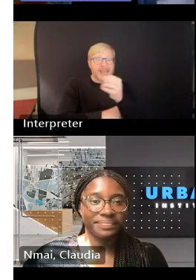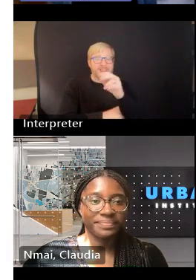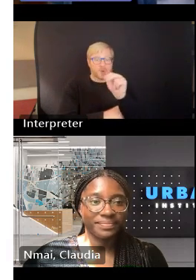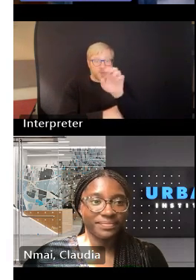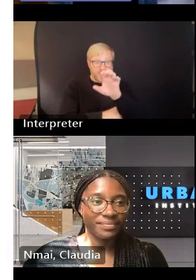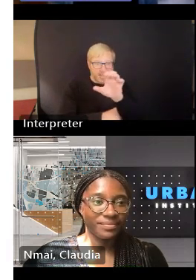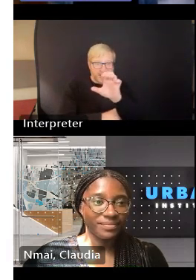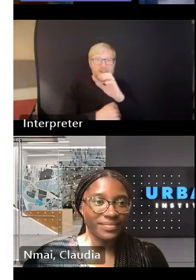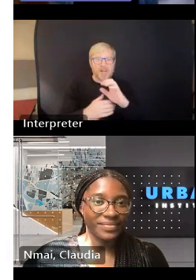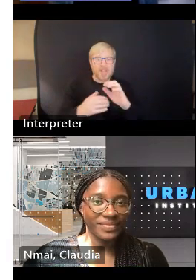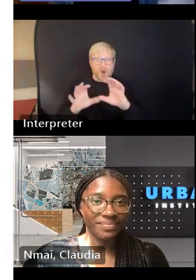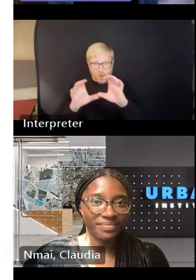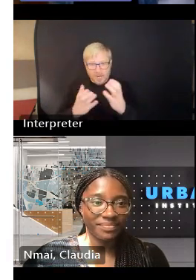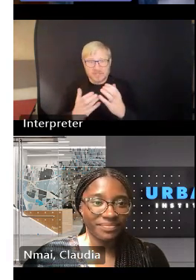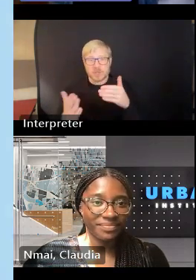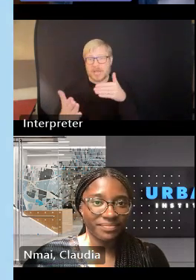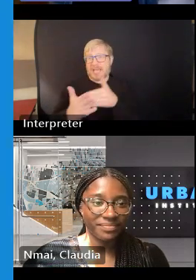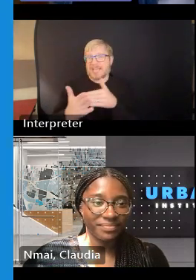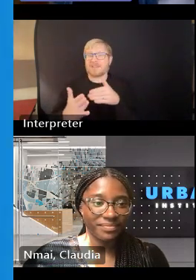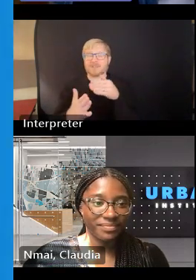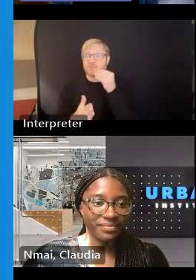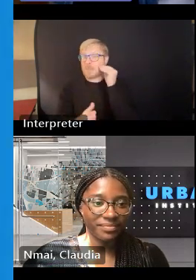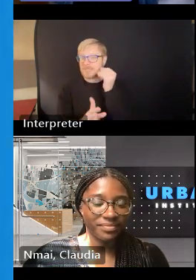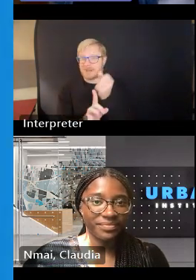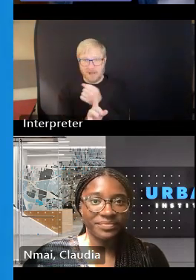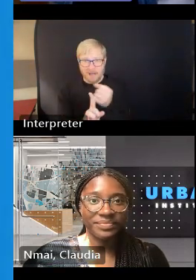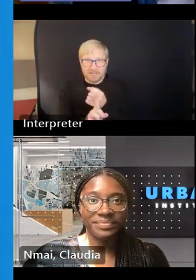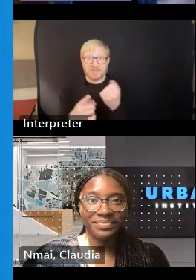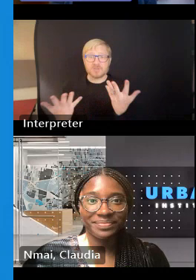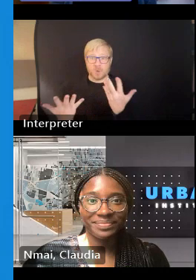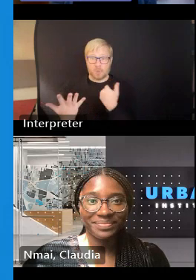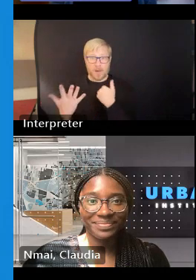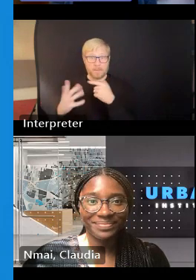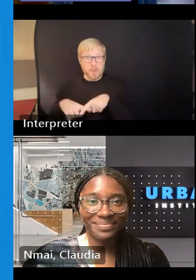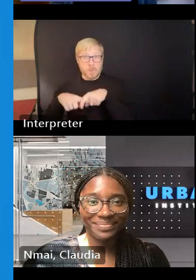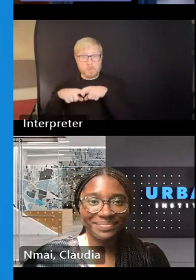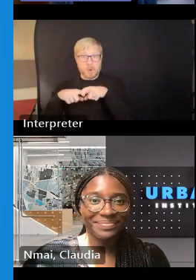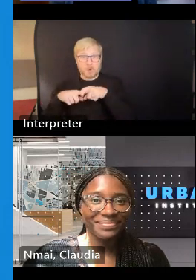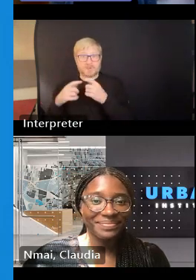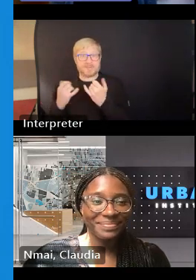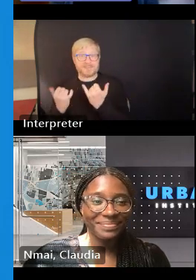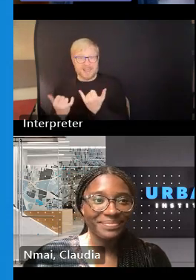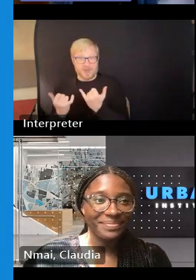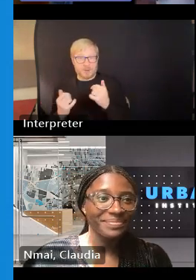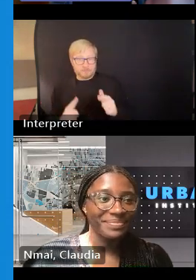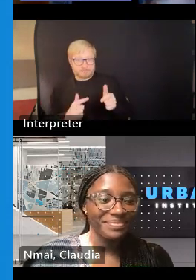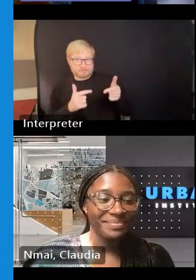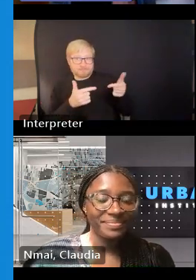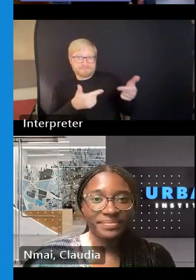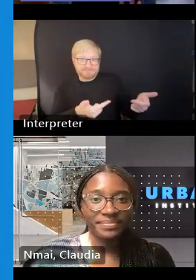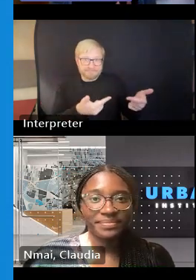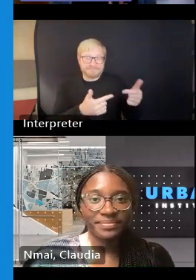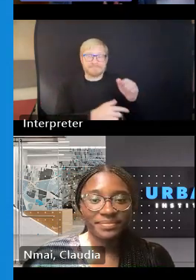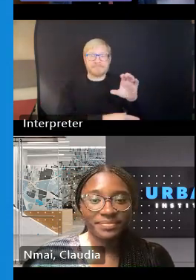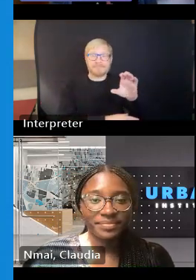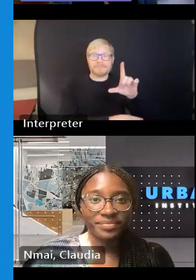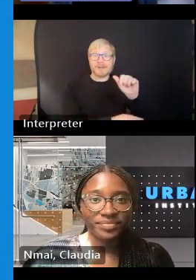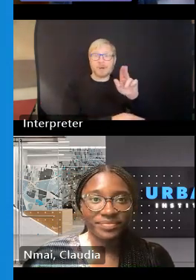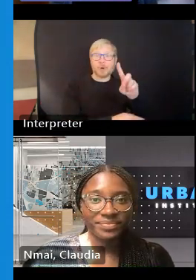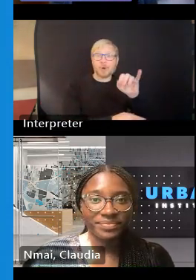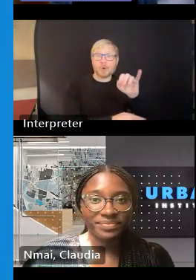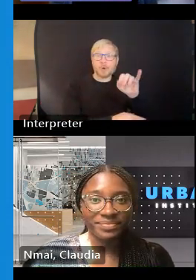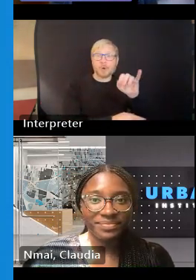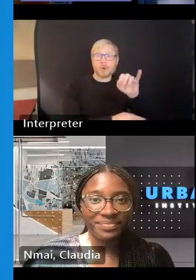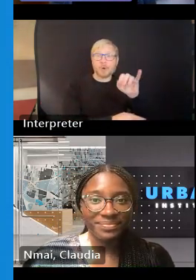so I am going to go ahead and pause there and pass it over to Claudia to give a little bit more background on